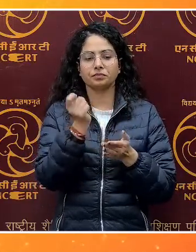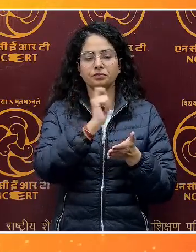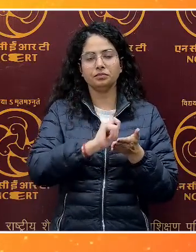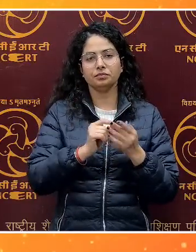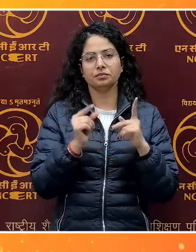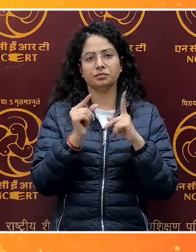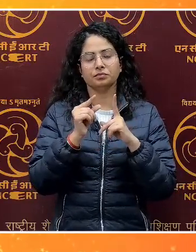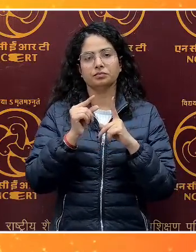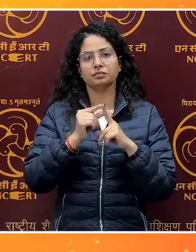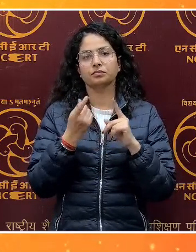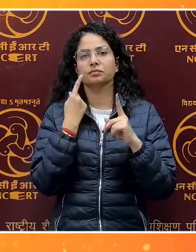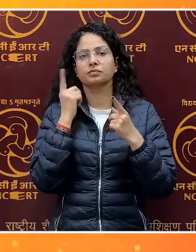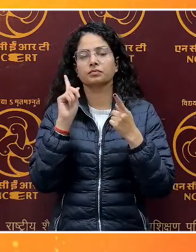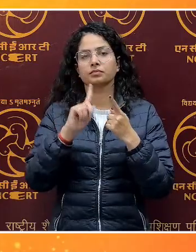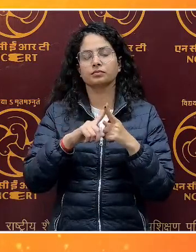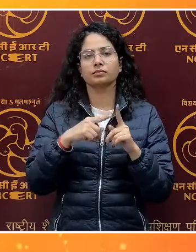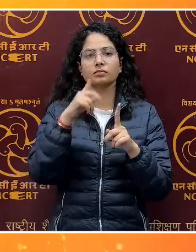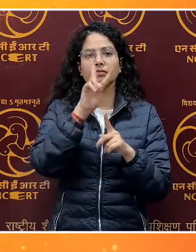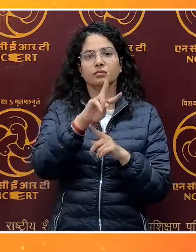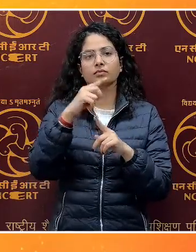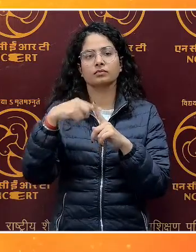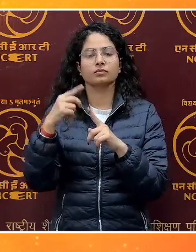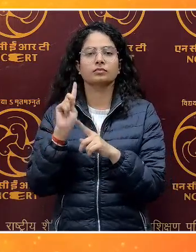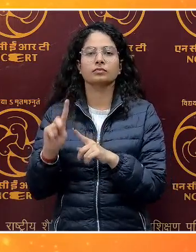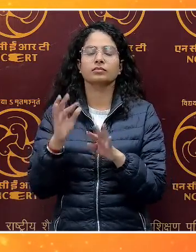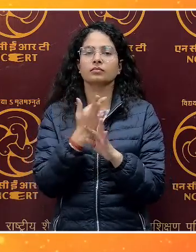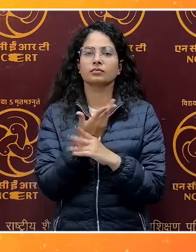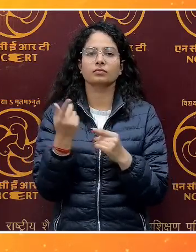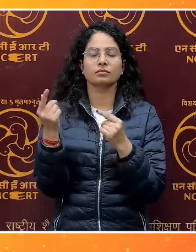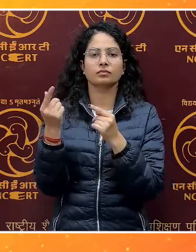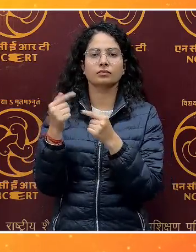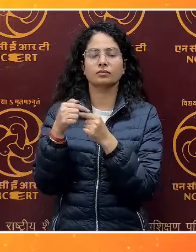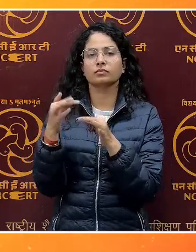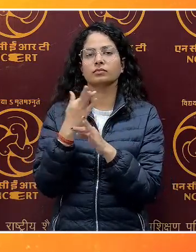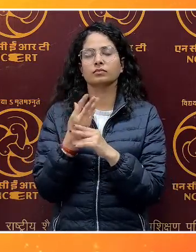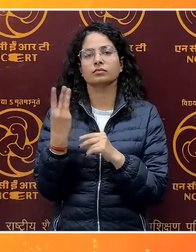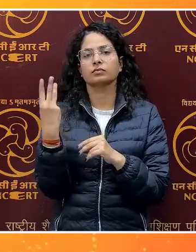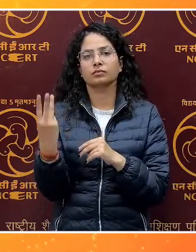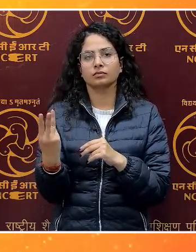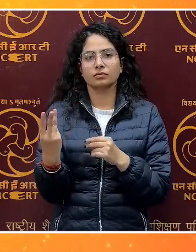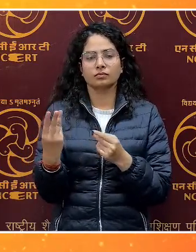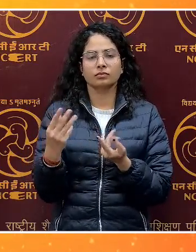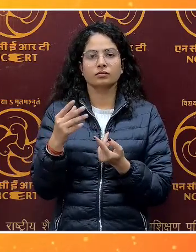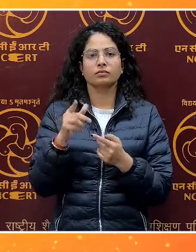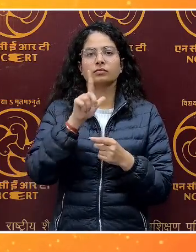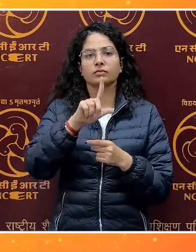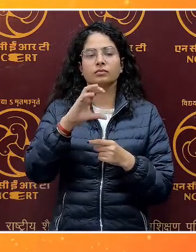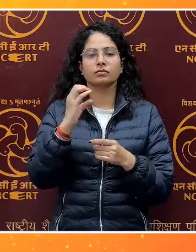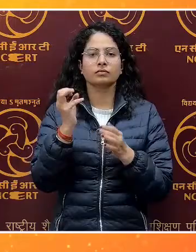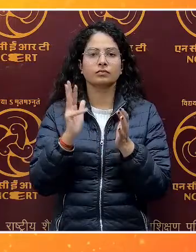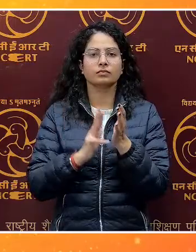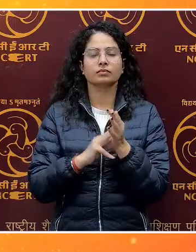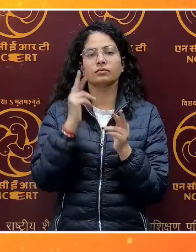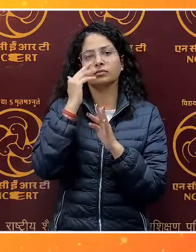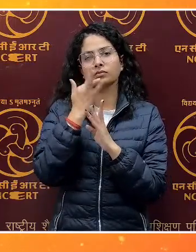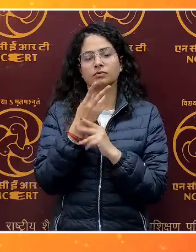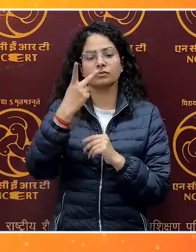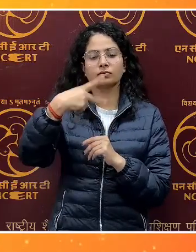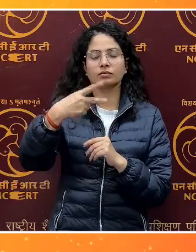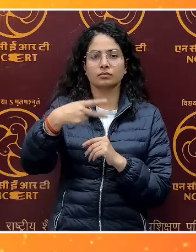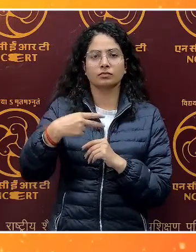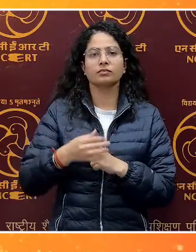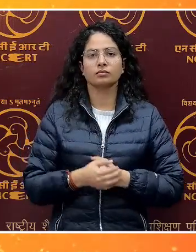and solve this. What is 2 plus 1? It is 3, and LCM is also 3, because 3 is there in both the